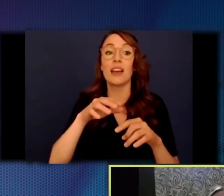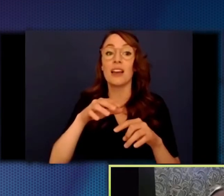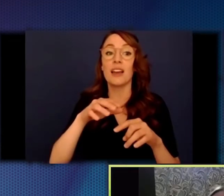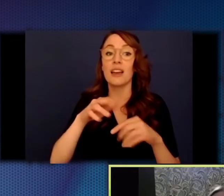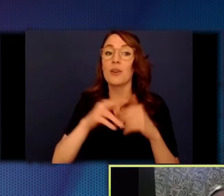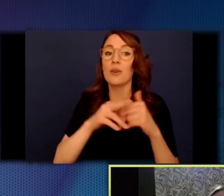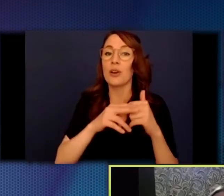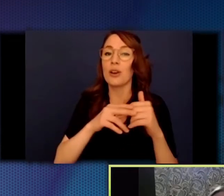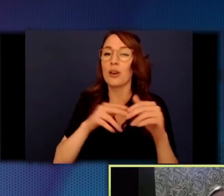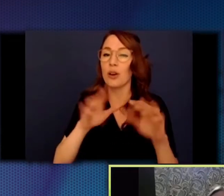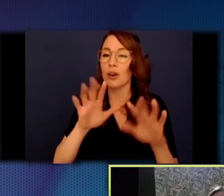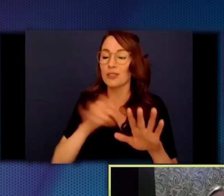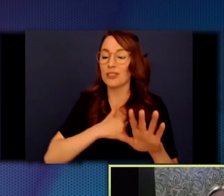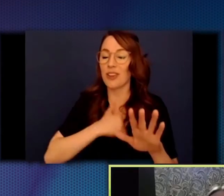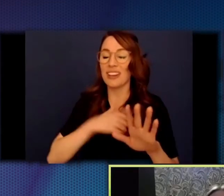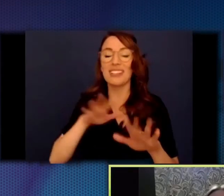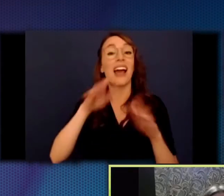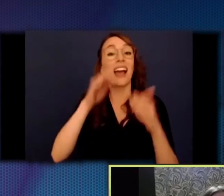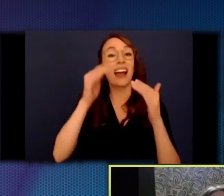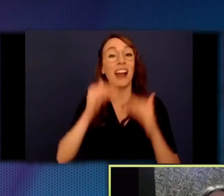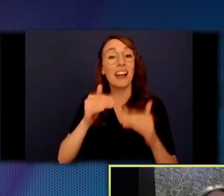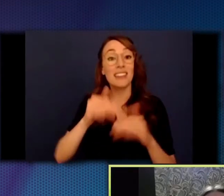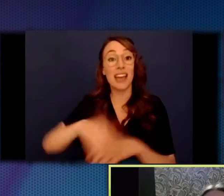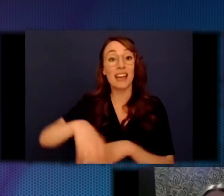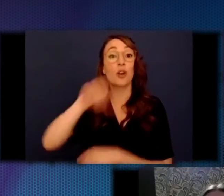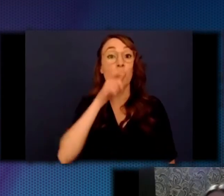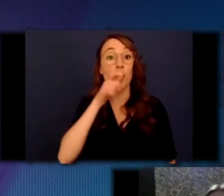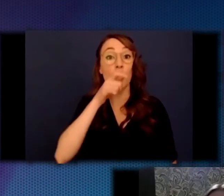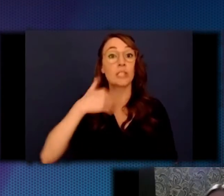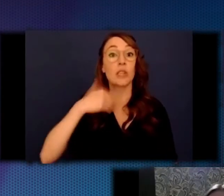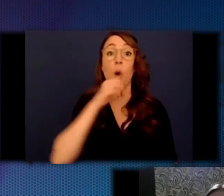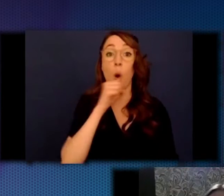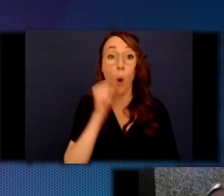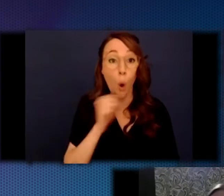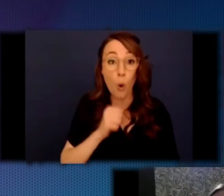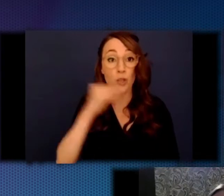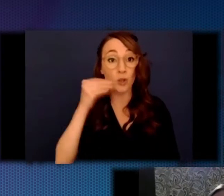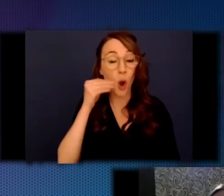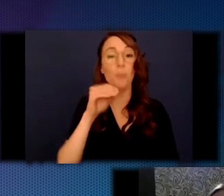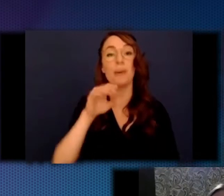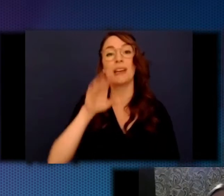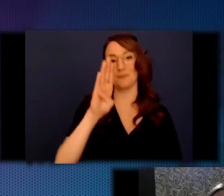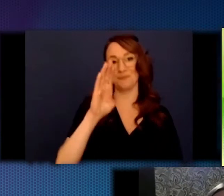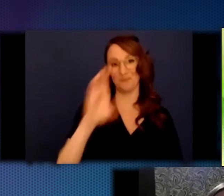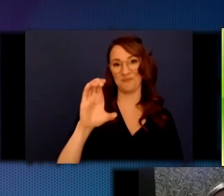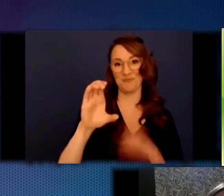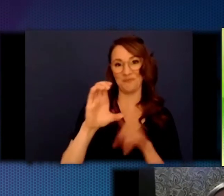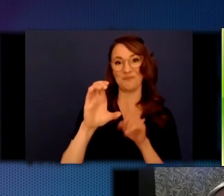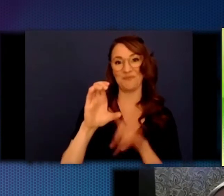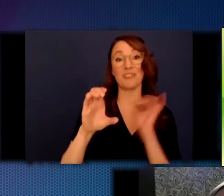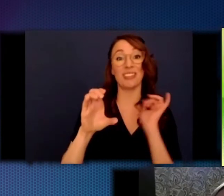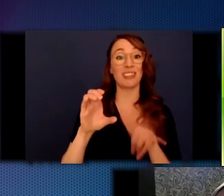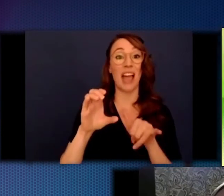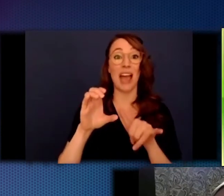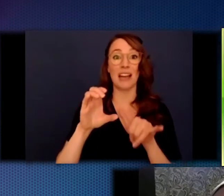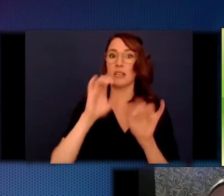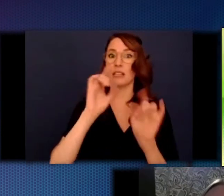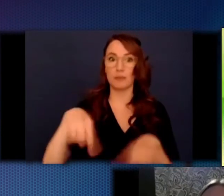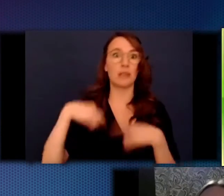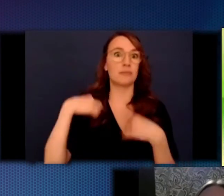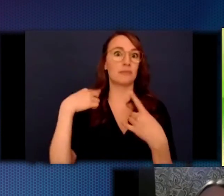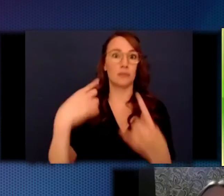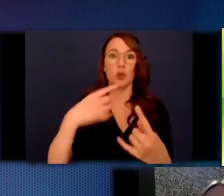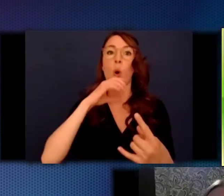believed that this is the oldest standing home in Frederick County. Wow. Wow, thank you so much for all that